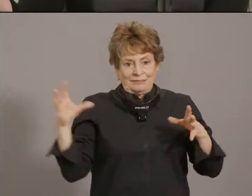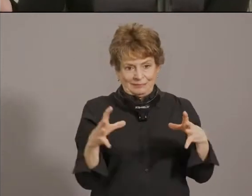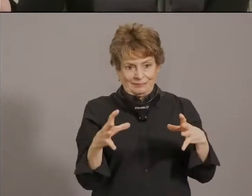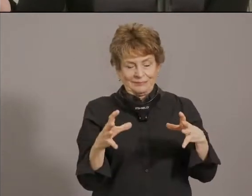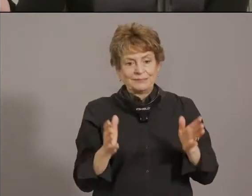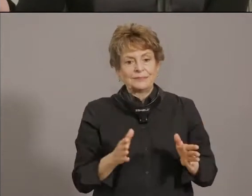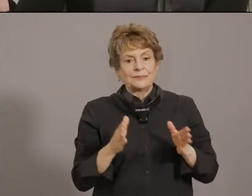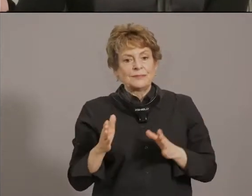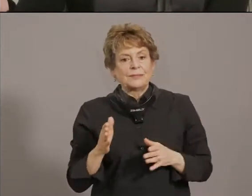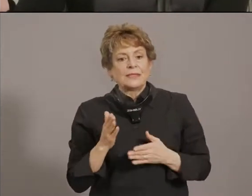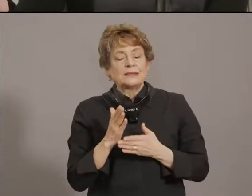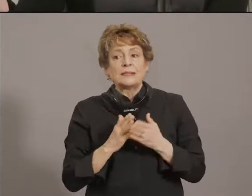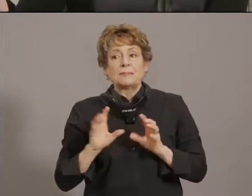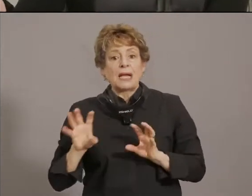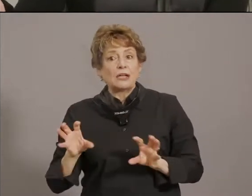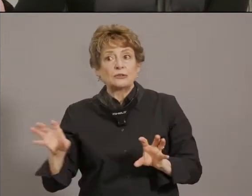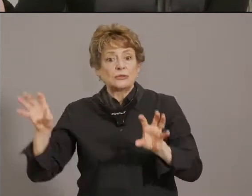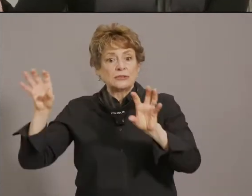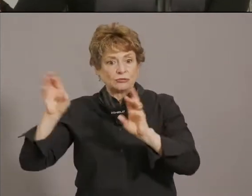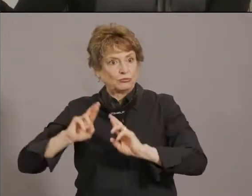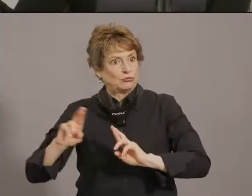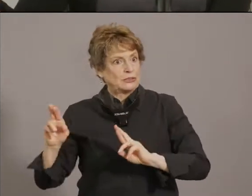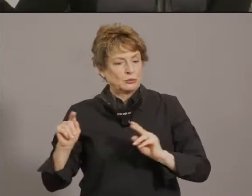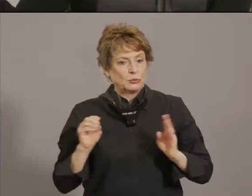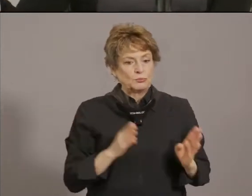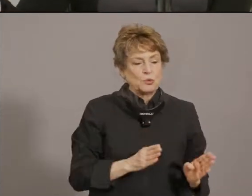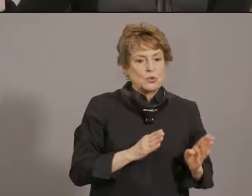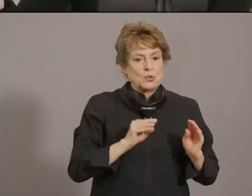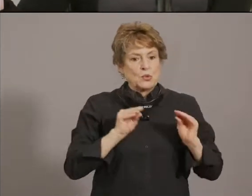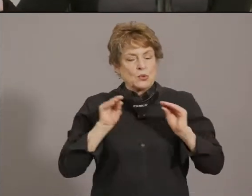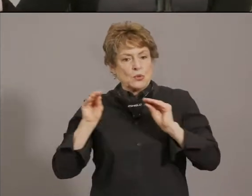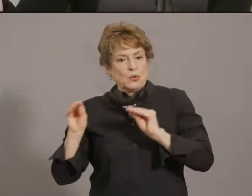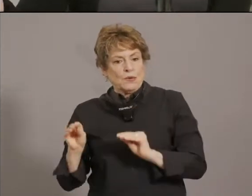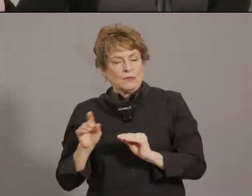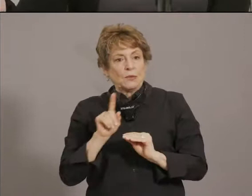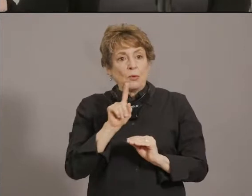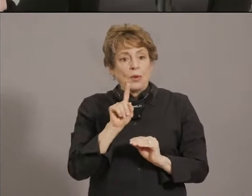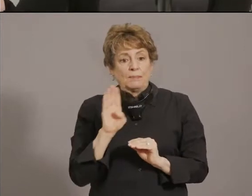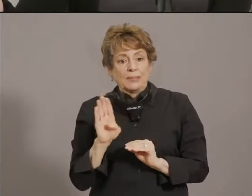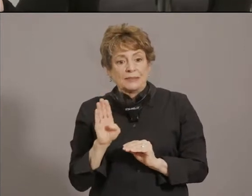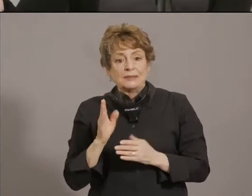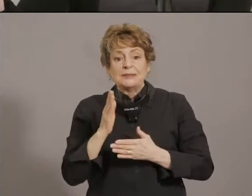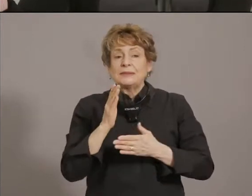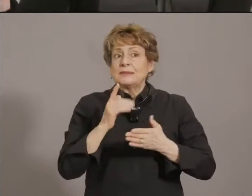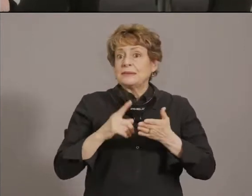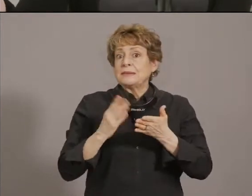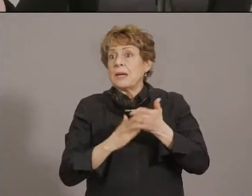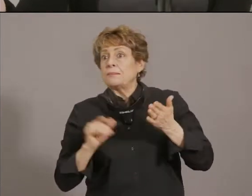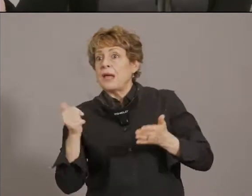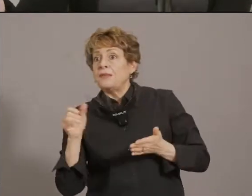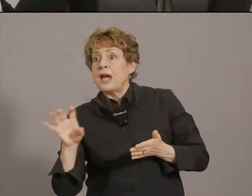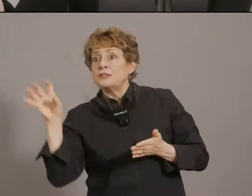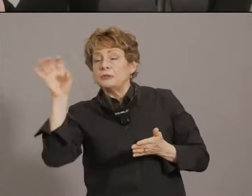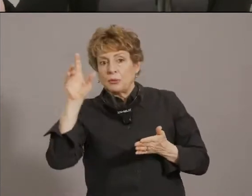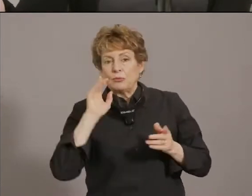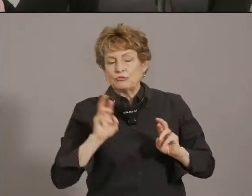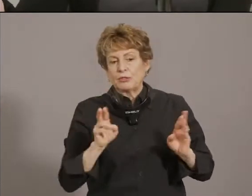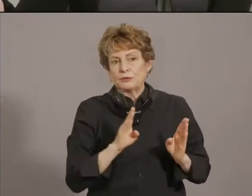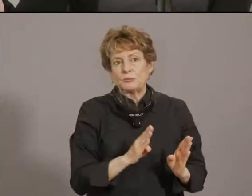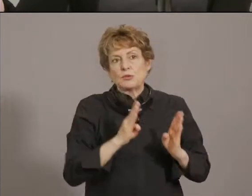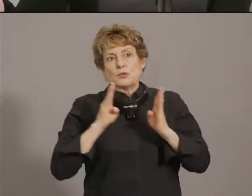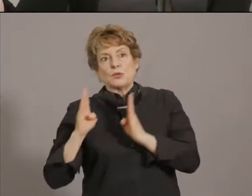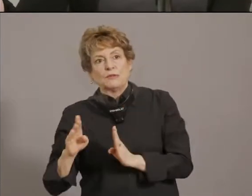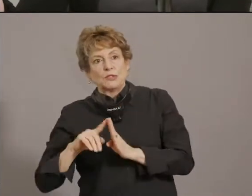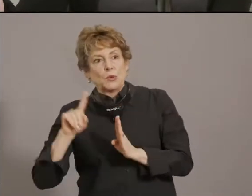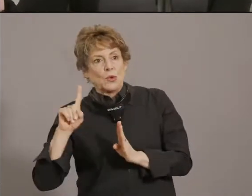do have rural counties that have moved into 1B and even 1C populations based on the number of